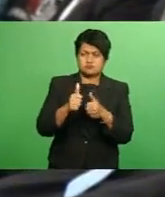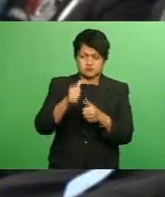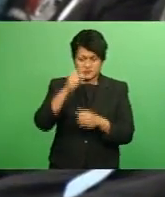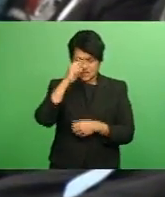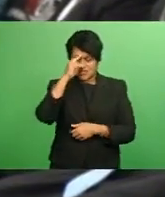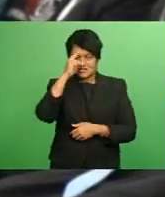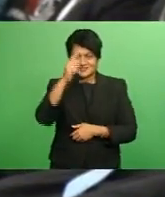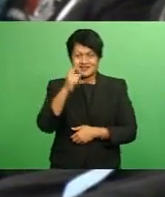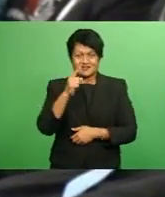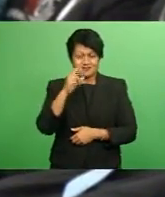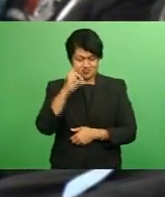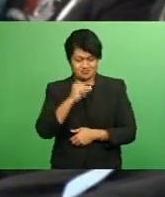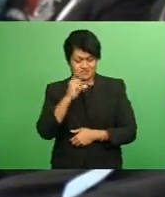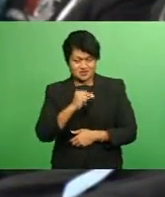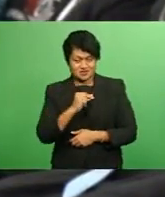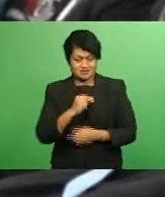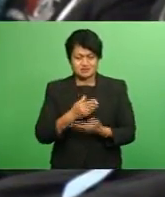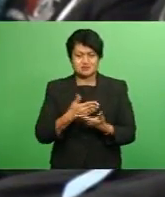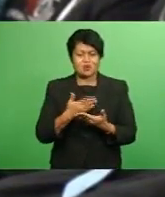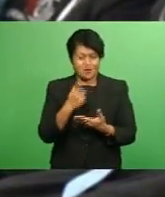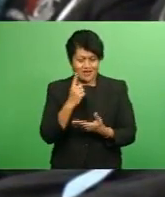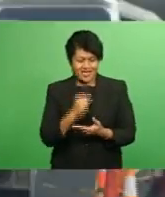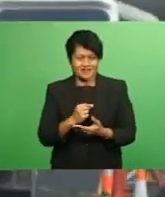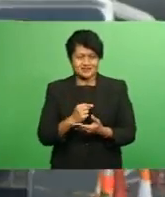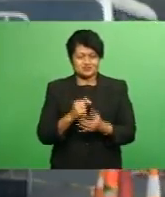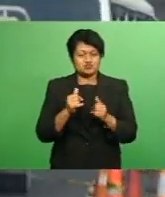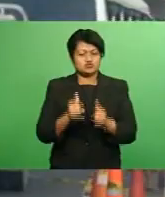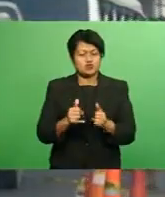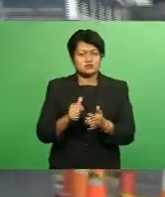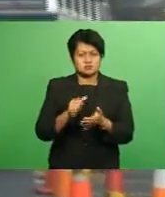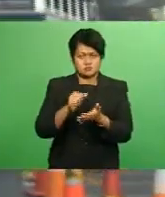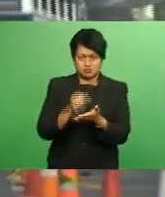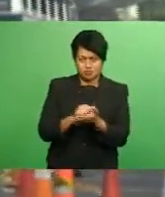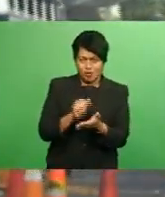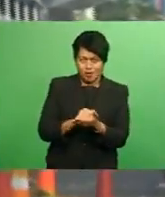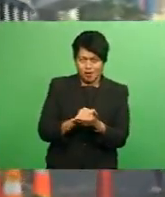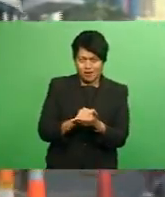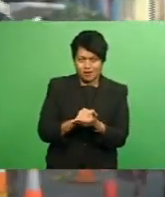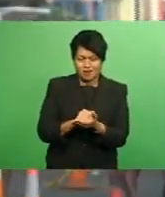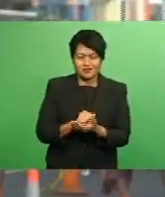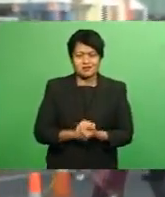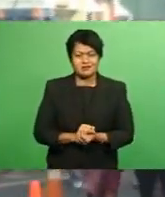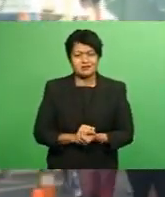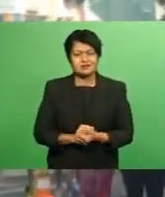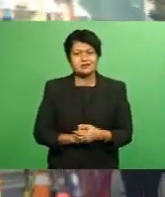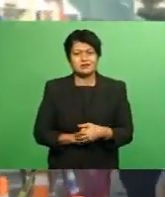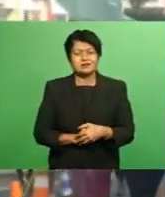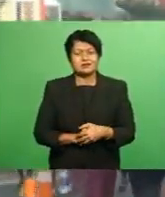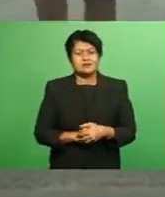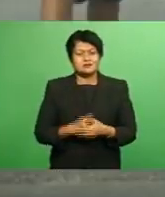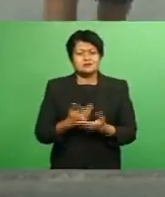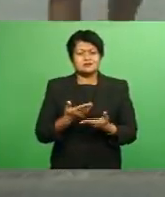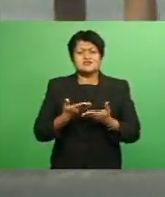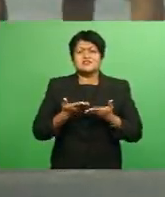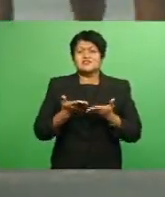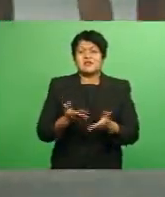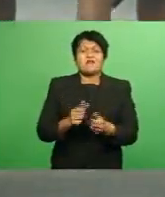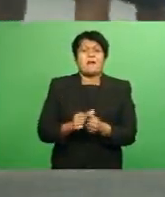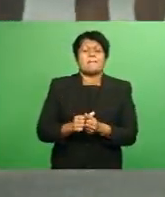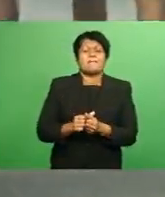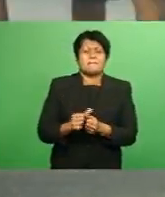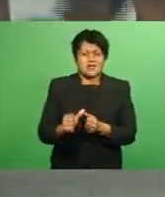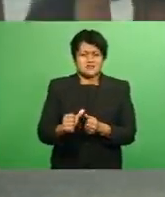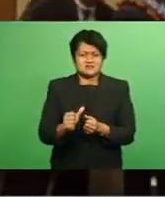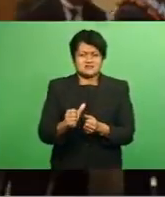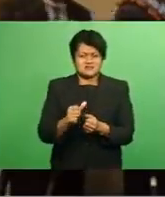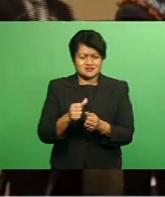and will be better able to support children to effectively participate and give their best evidence in court